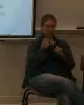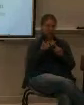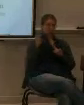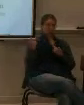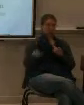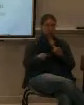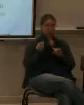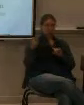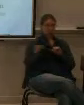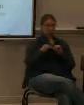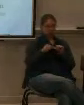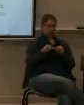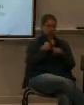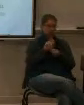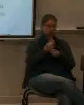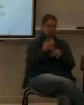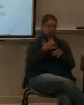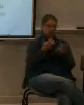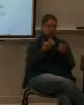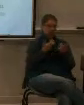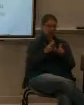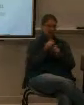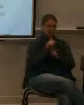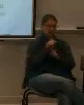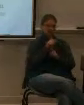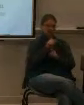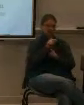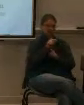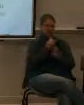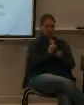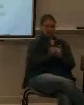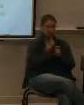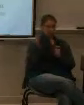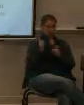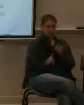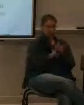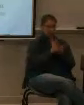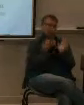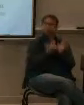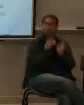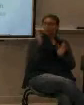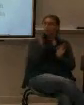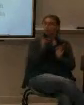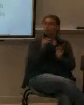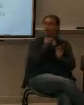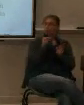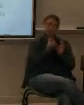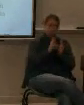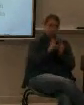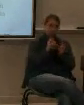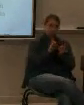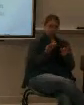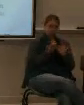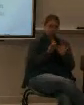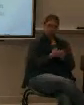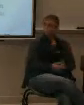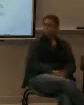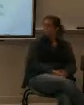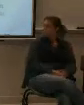this big state change. So this is going to pop up again. It's quite important.